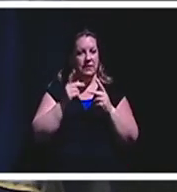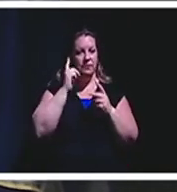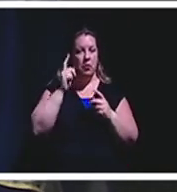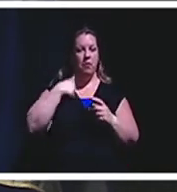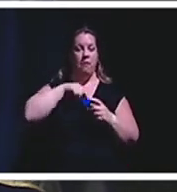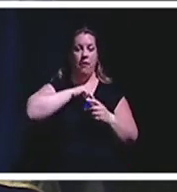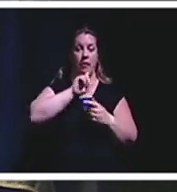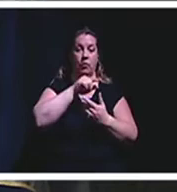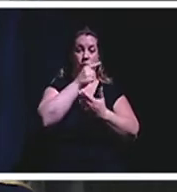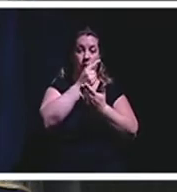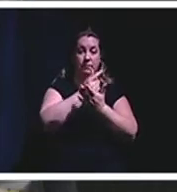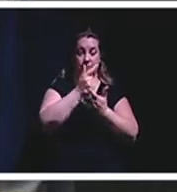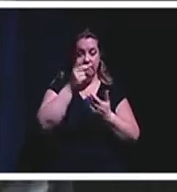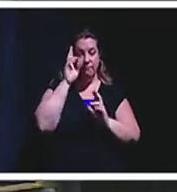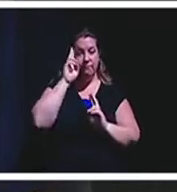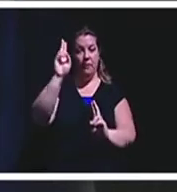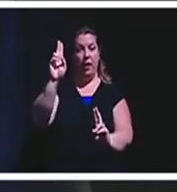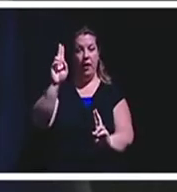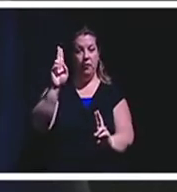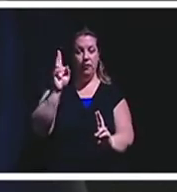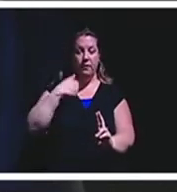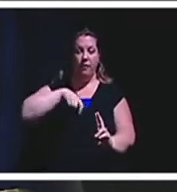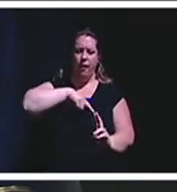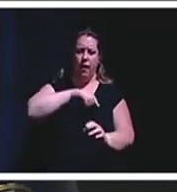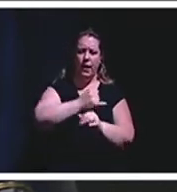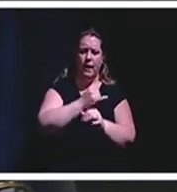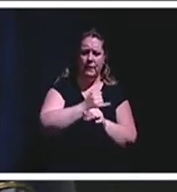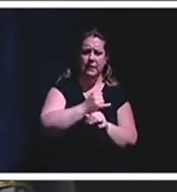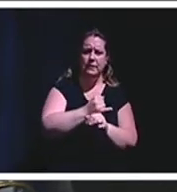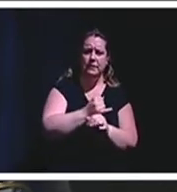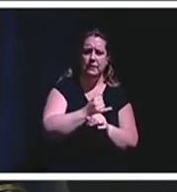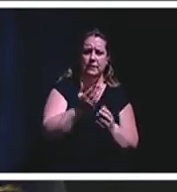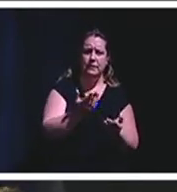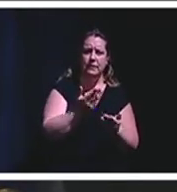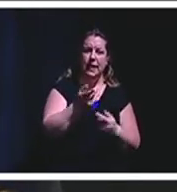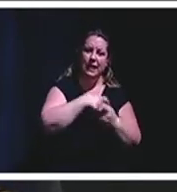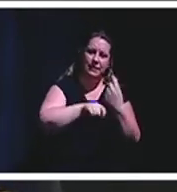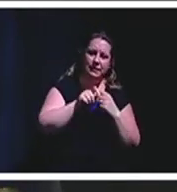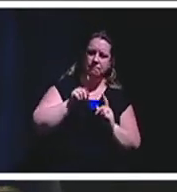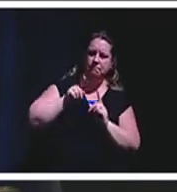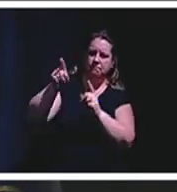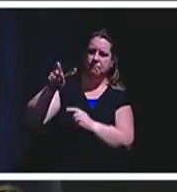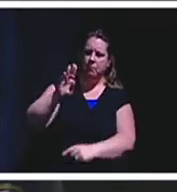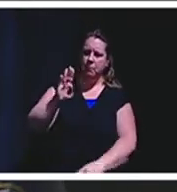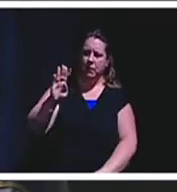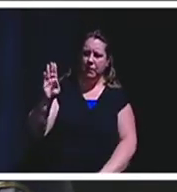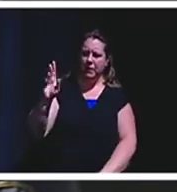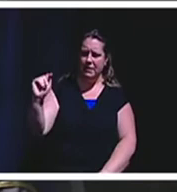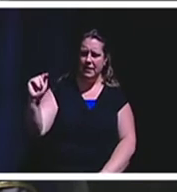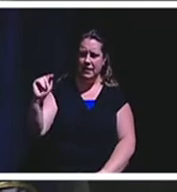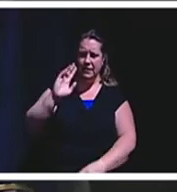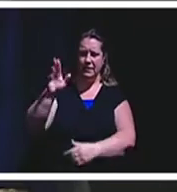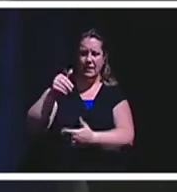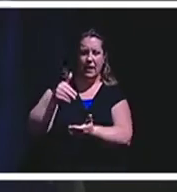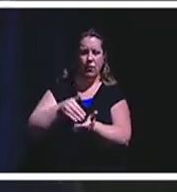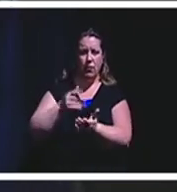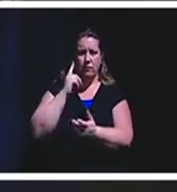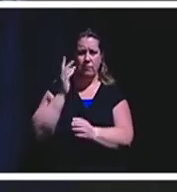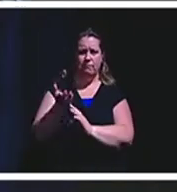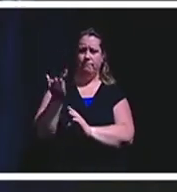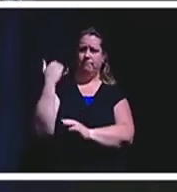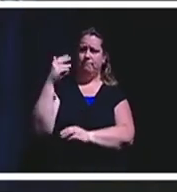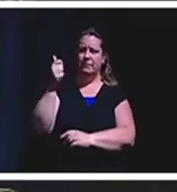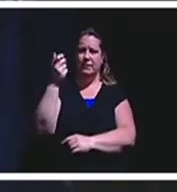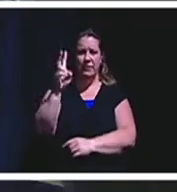recognized on its own campus instead of the BB&T Center that we've done for the last 17 years. So